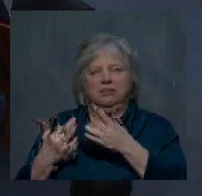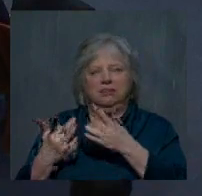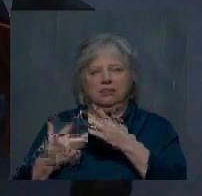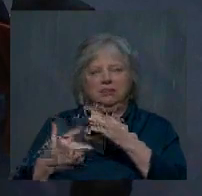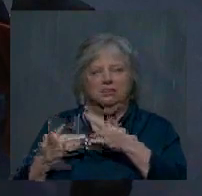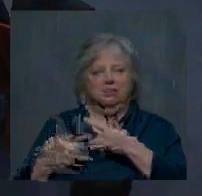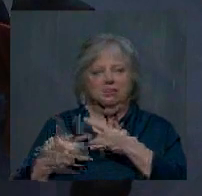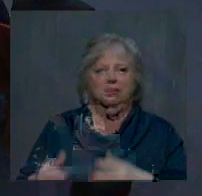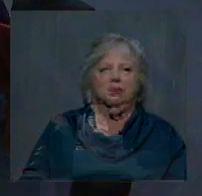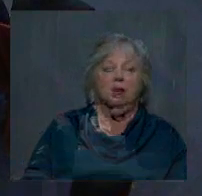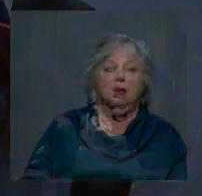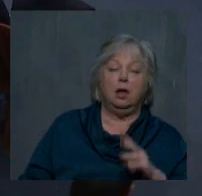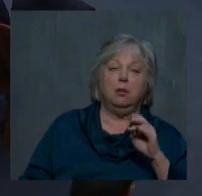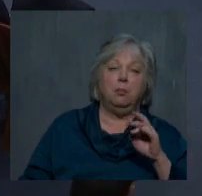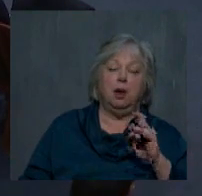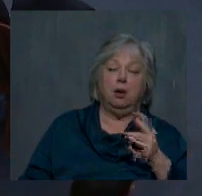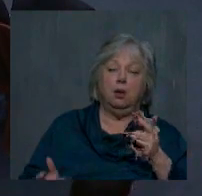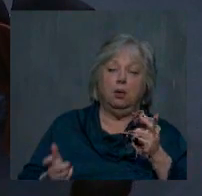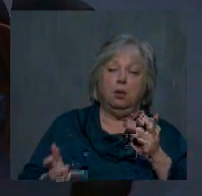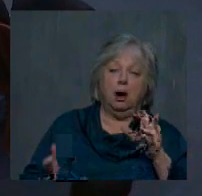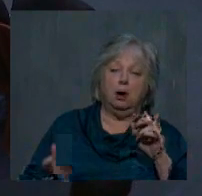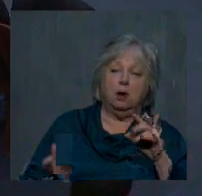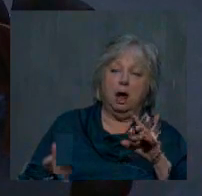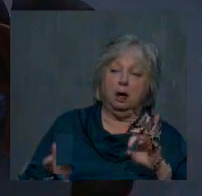Director Happ, did you?